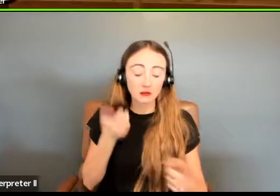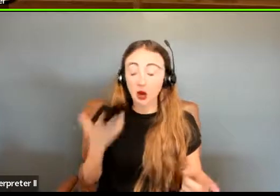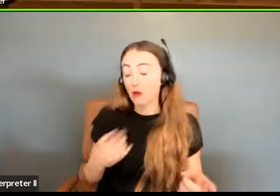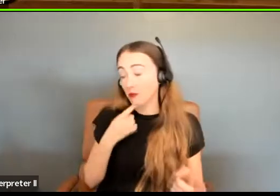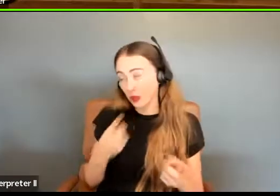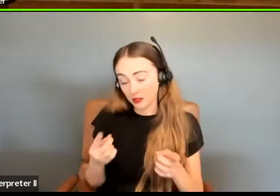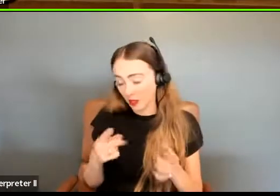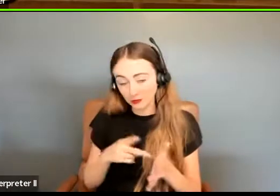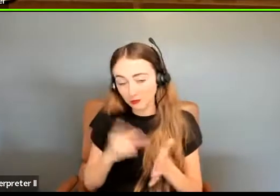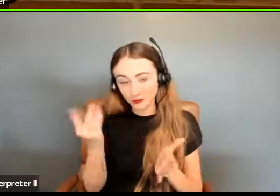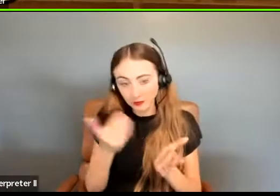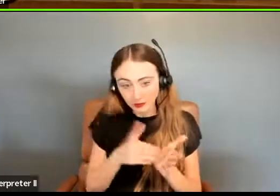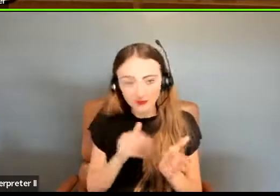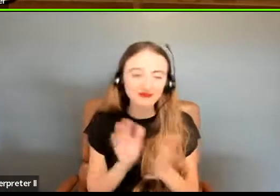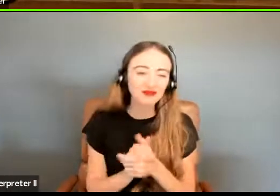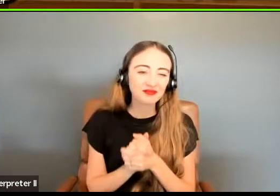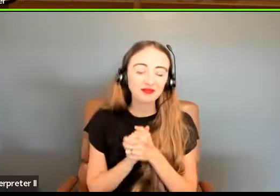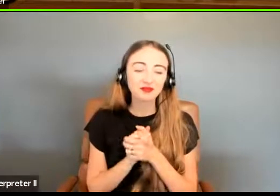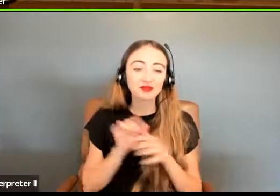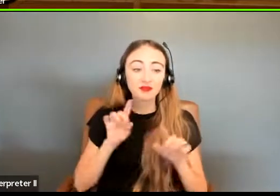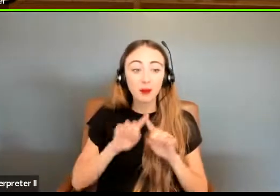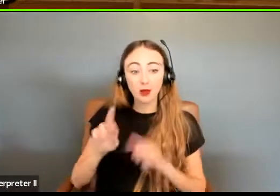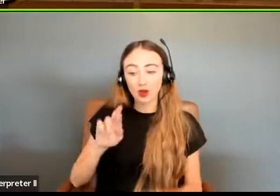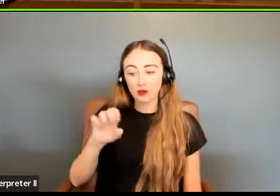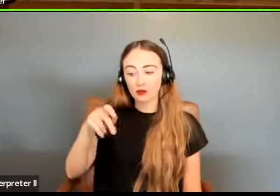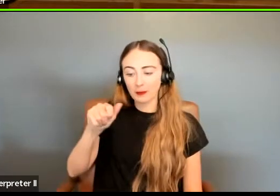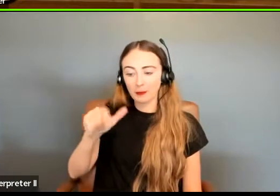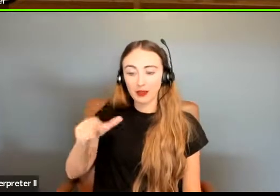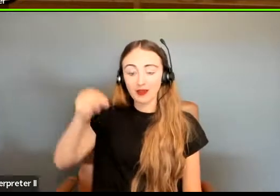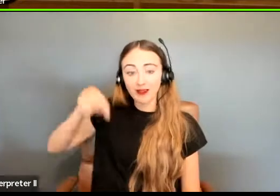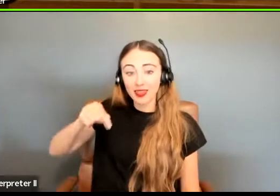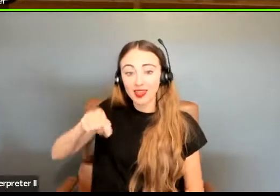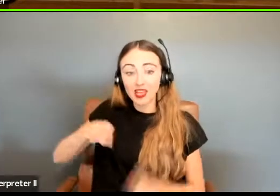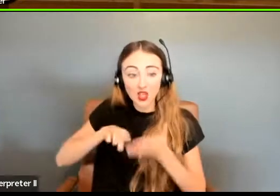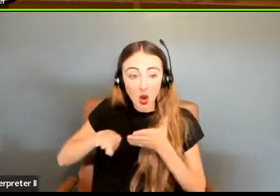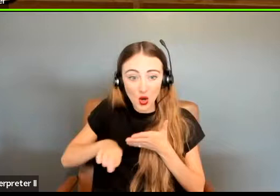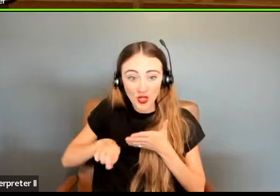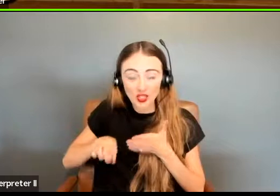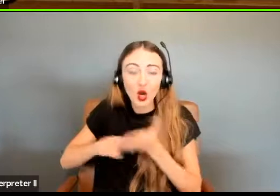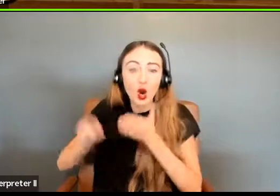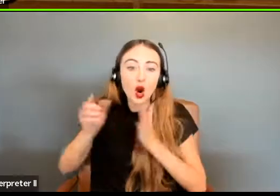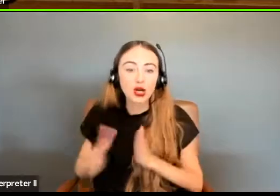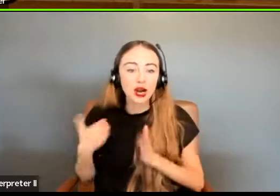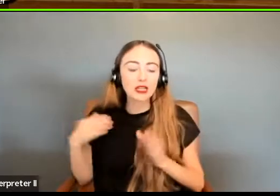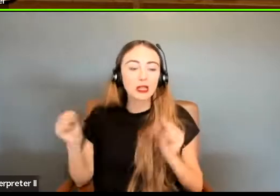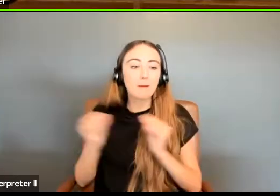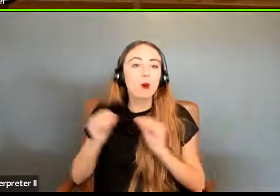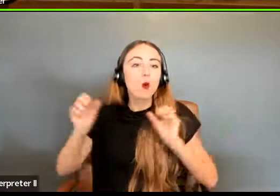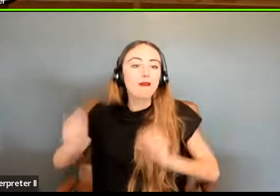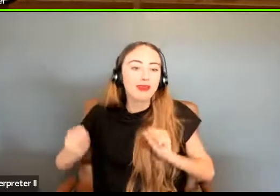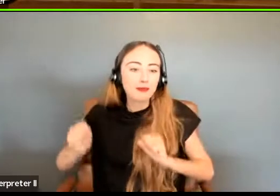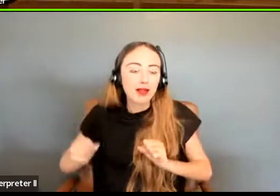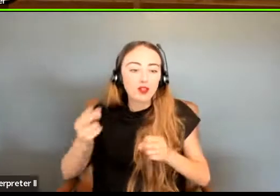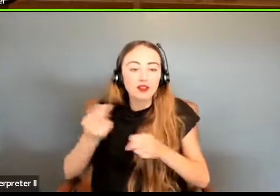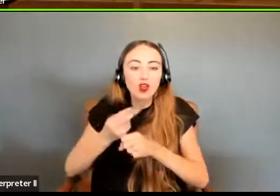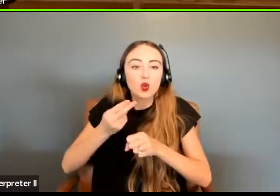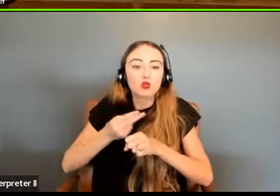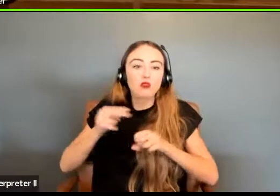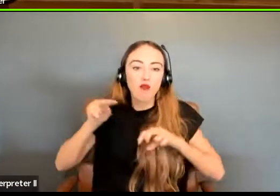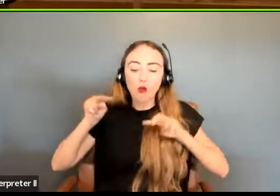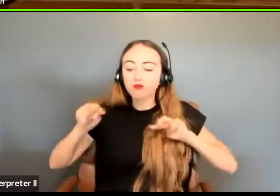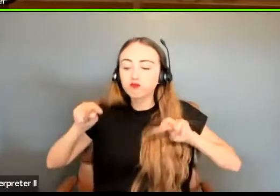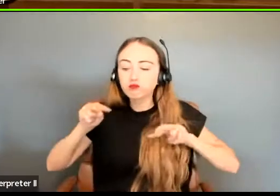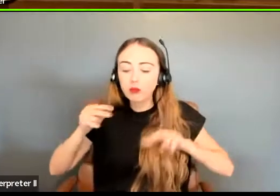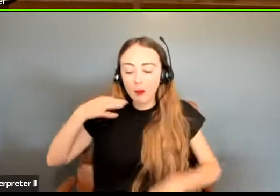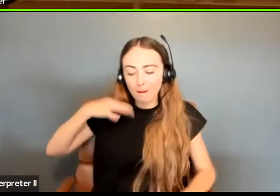more times. By repealing these statutory audits, the auditor will have more capacity to perform useful oversight, which will benefit